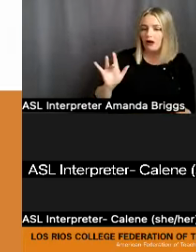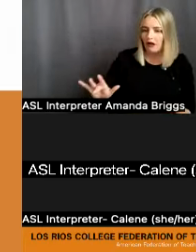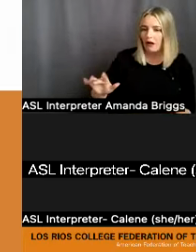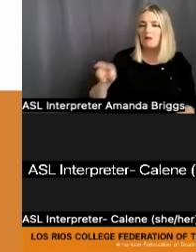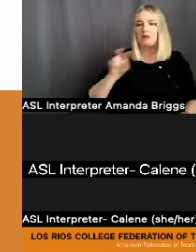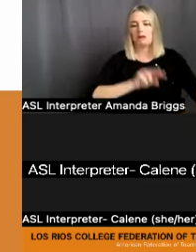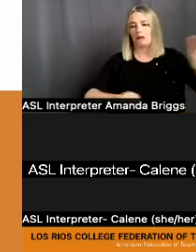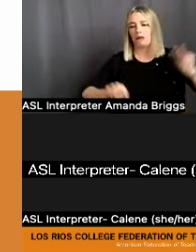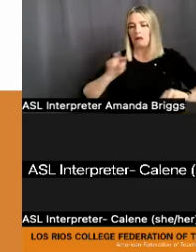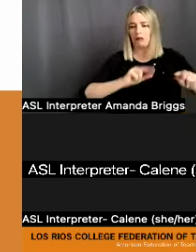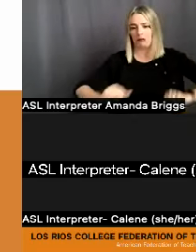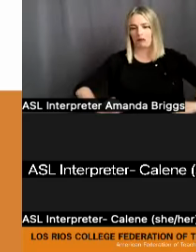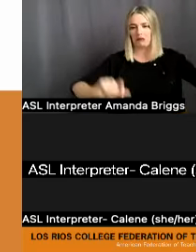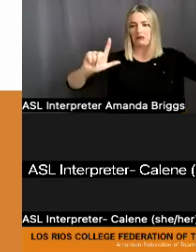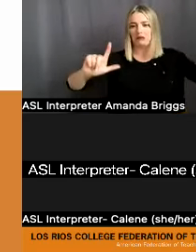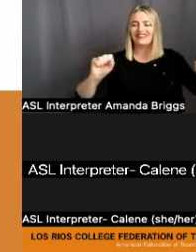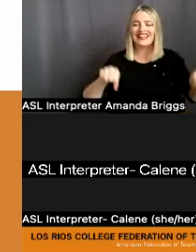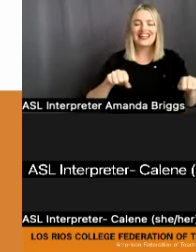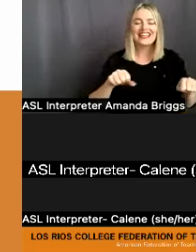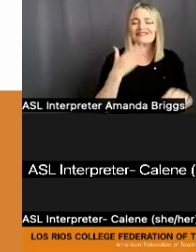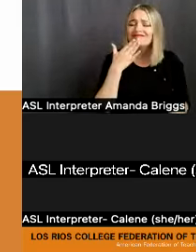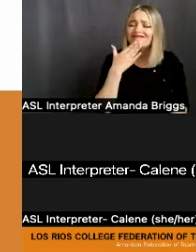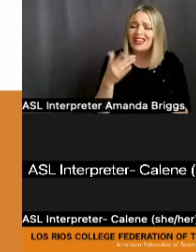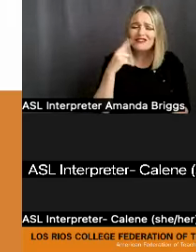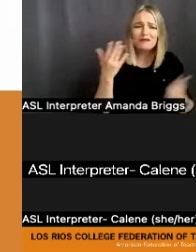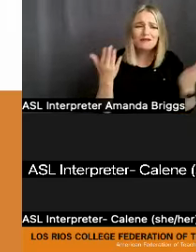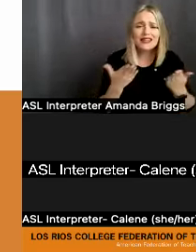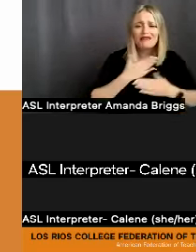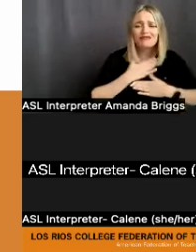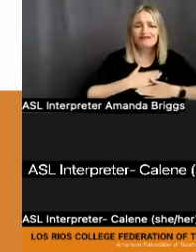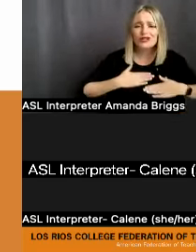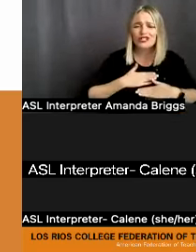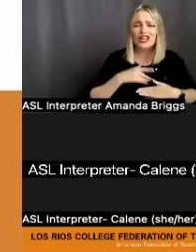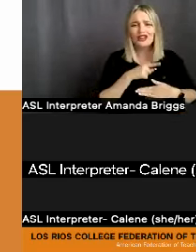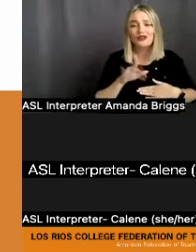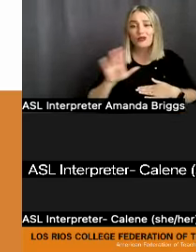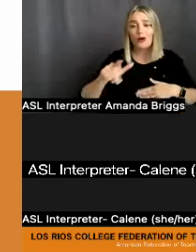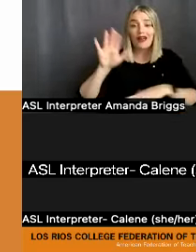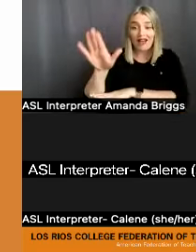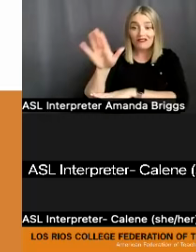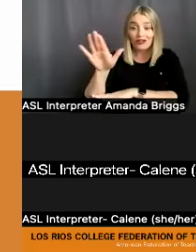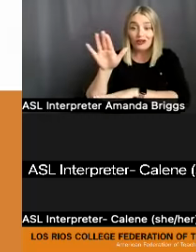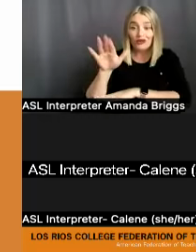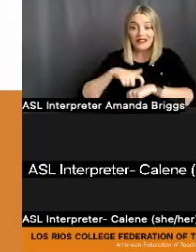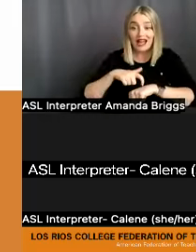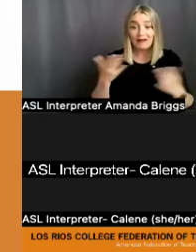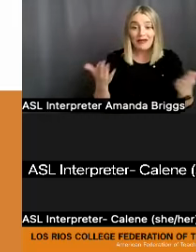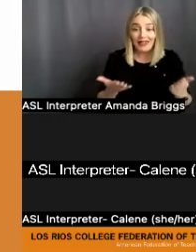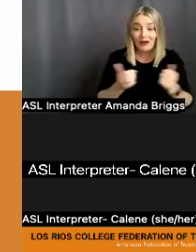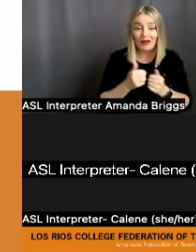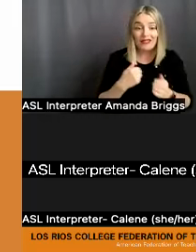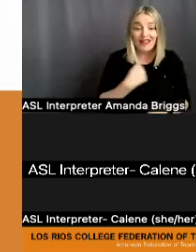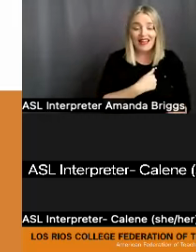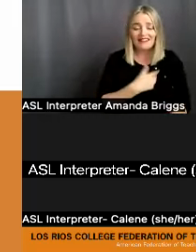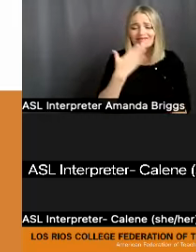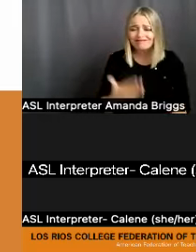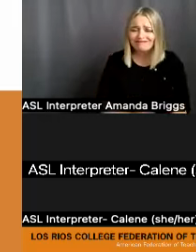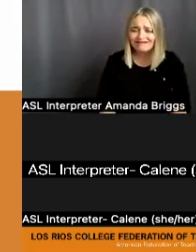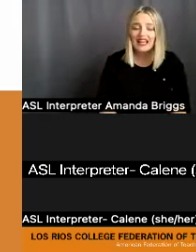or so. But thank you for being here. We really appreciate you taking time out of your afternoon. And I'll stop intermittently